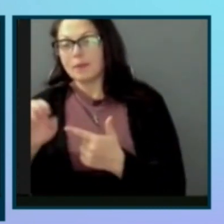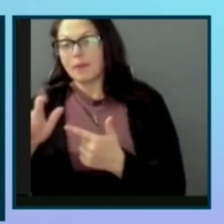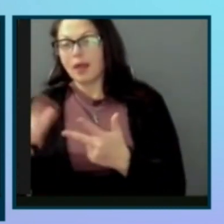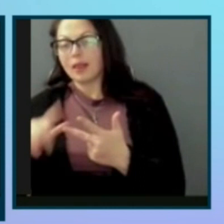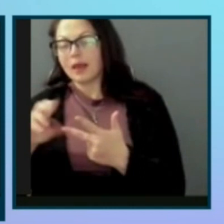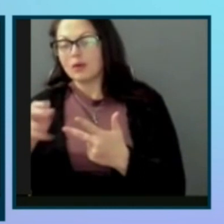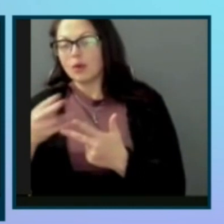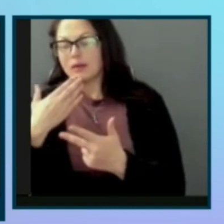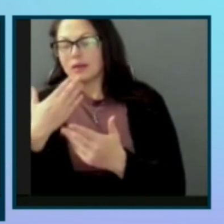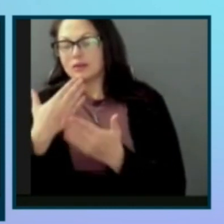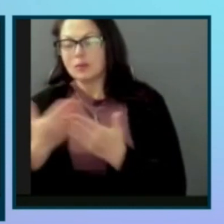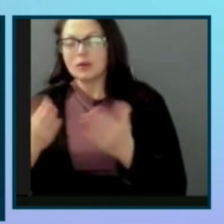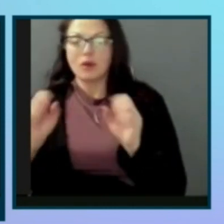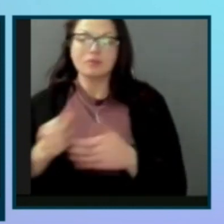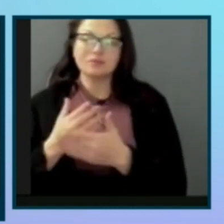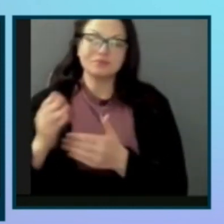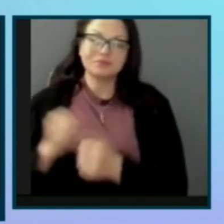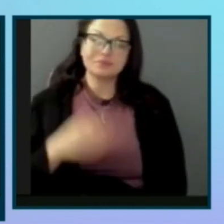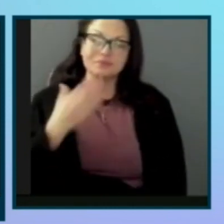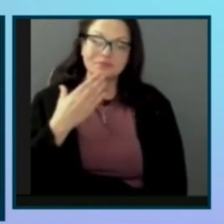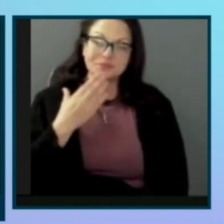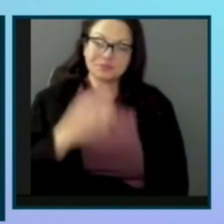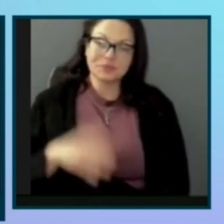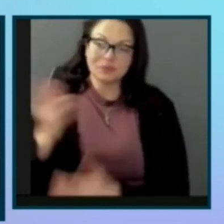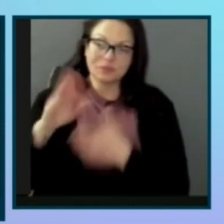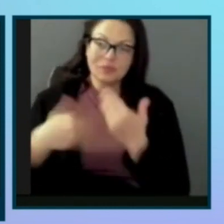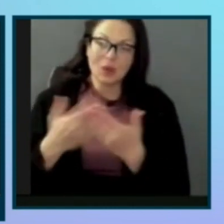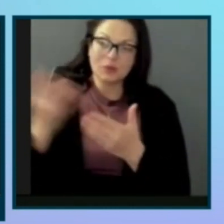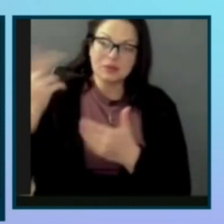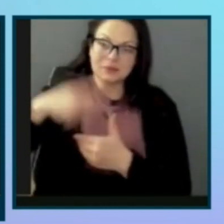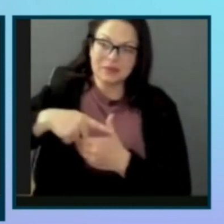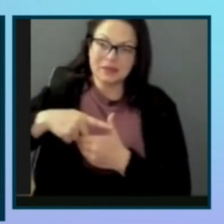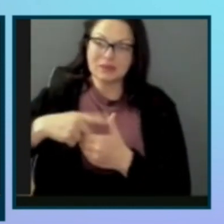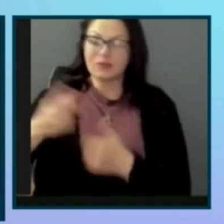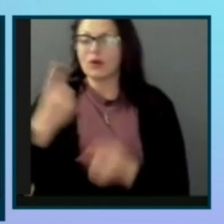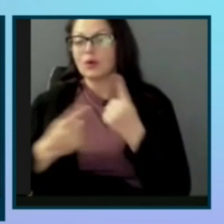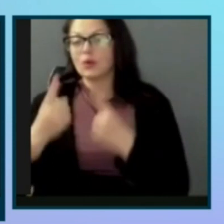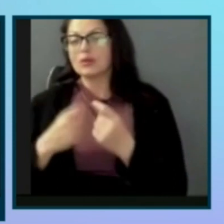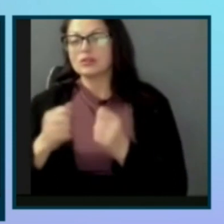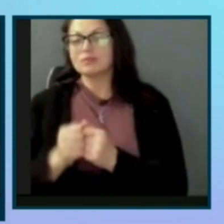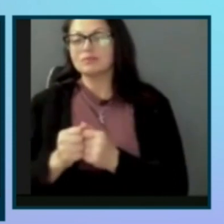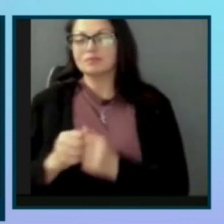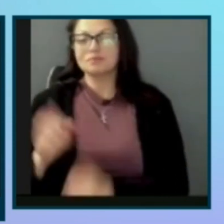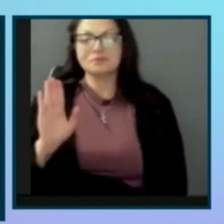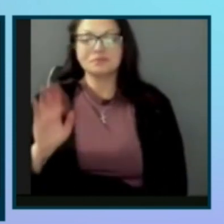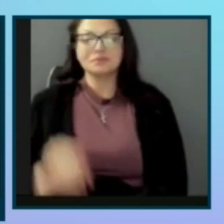much for all you were able to share with us today. And thank you to all participants for sharing questions and driving the conversation.